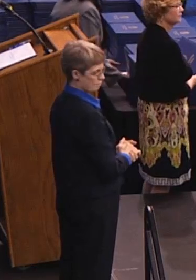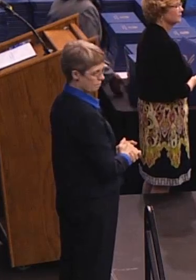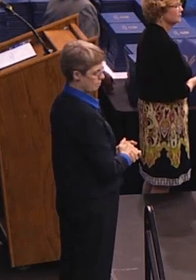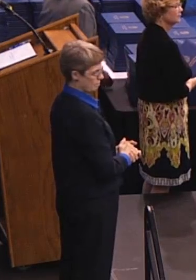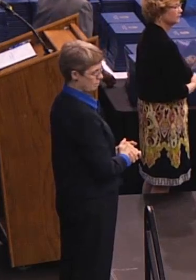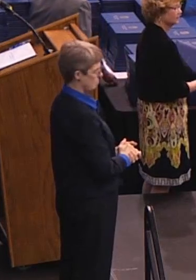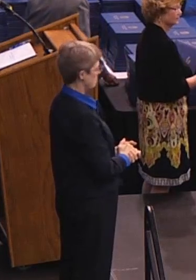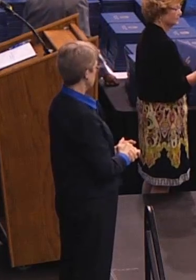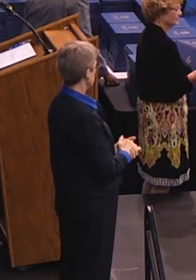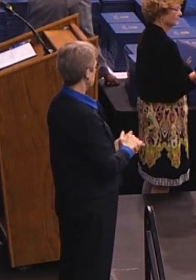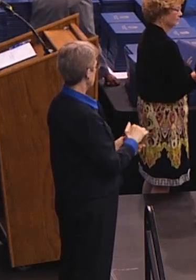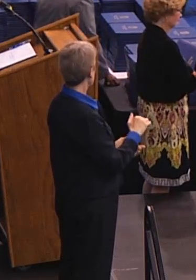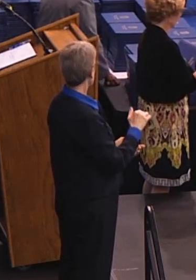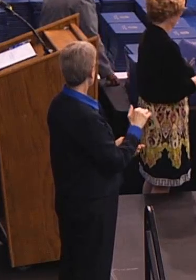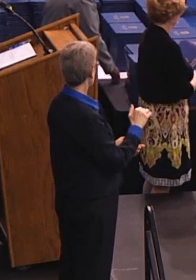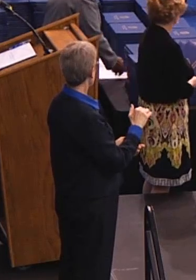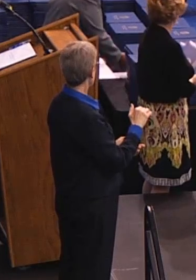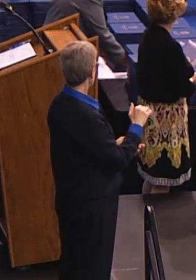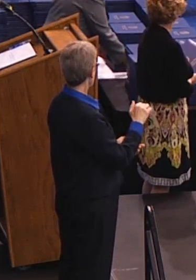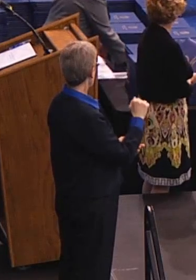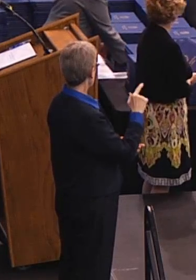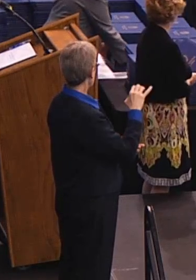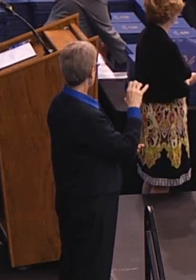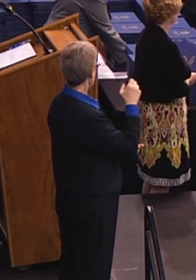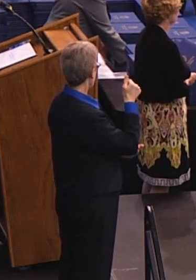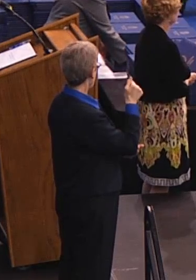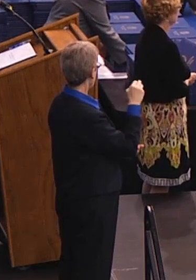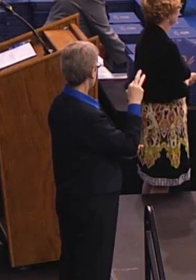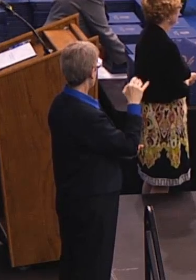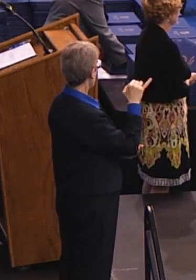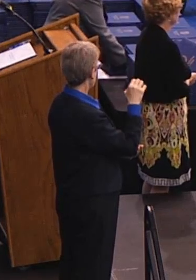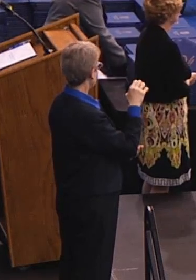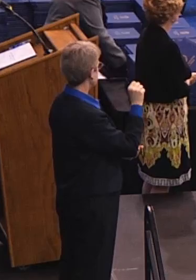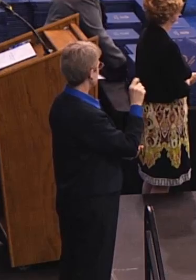Alethea Marie Stitchfield, General Studies.